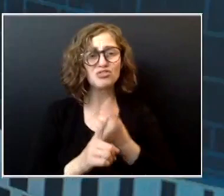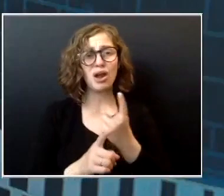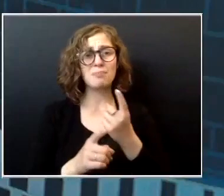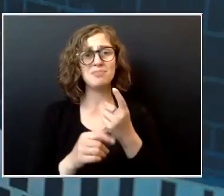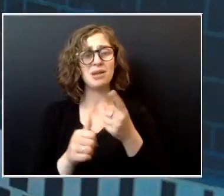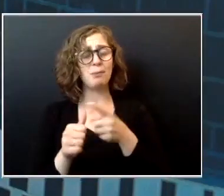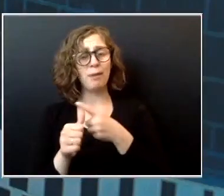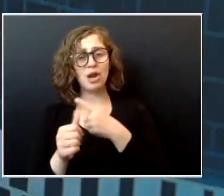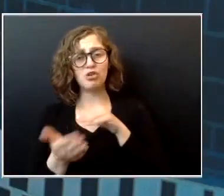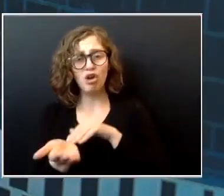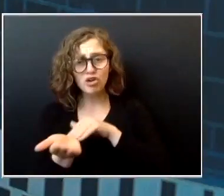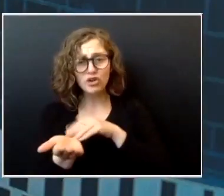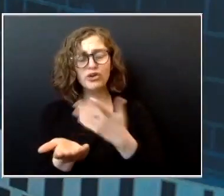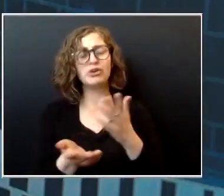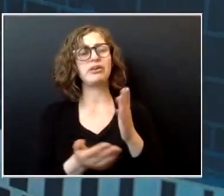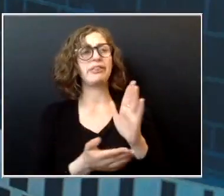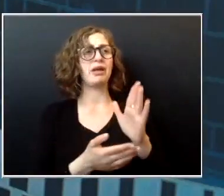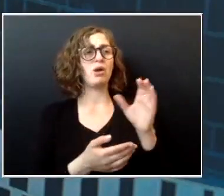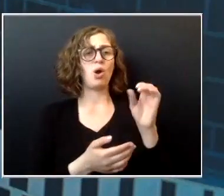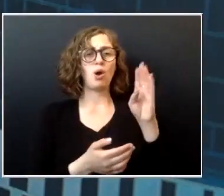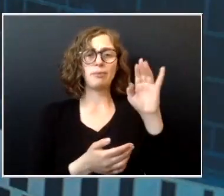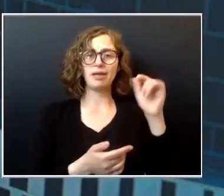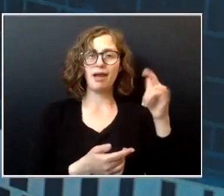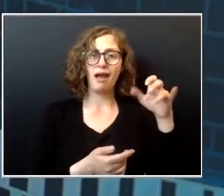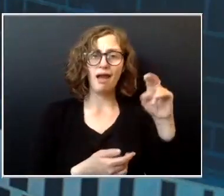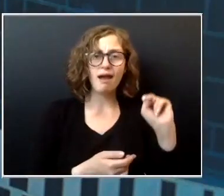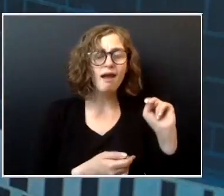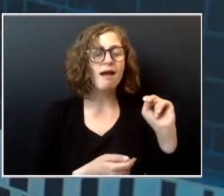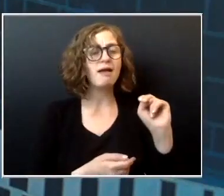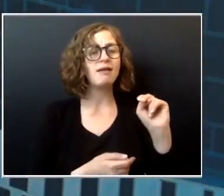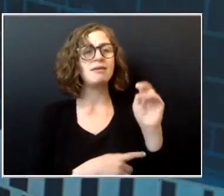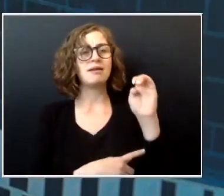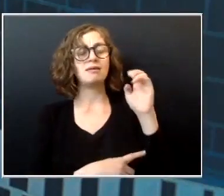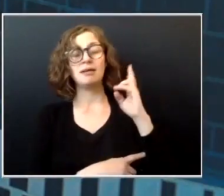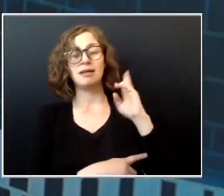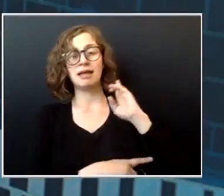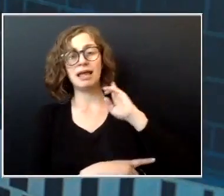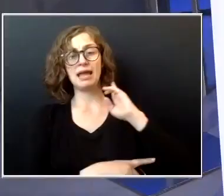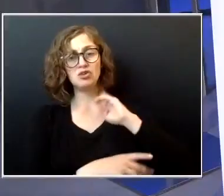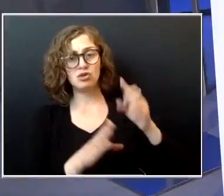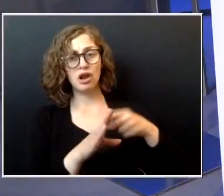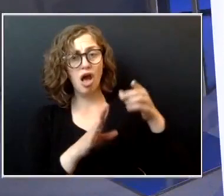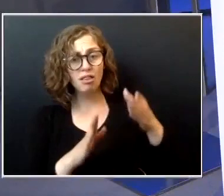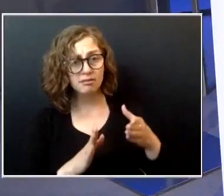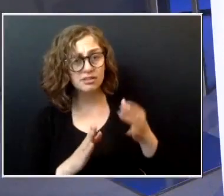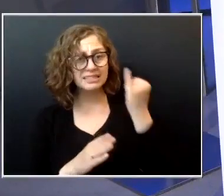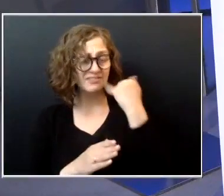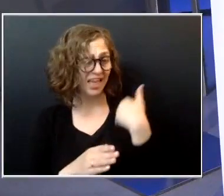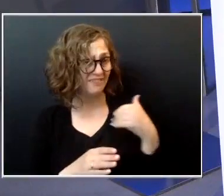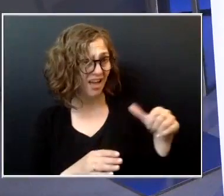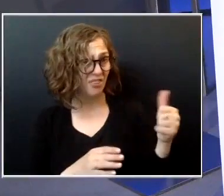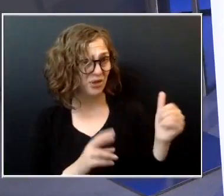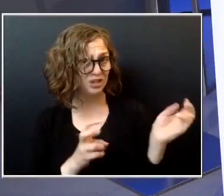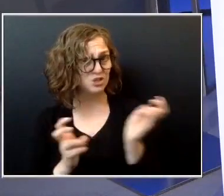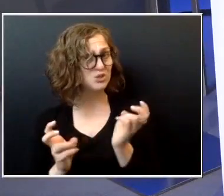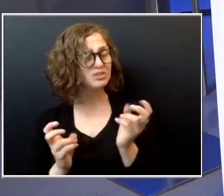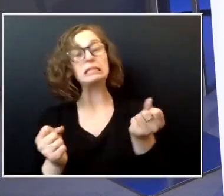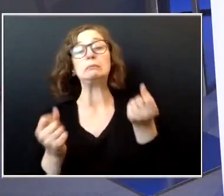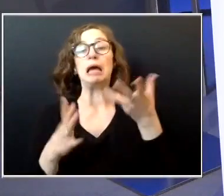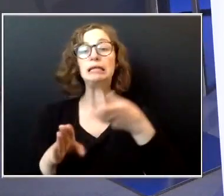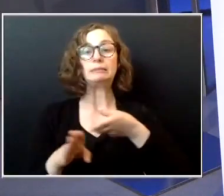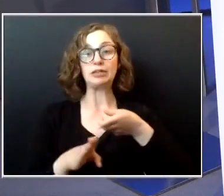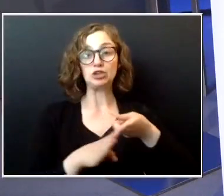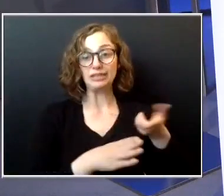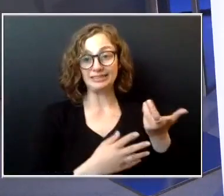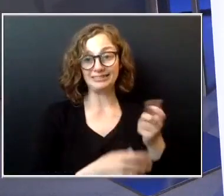it their endocrinologist if they already have some other chronic conditions? Lots of different specialized places to go. Sure, and yeah. Dr. Parrish, where do